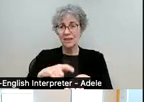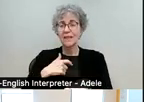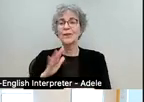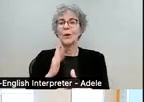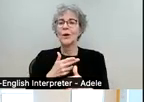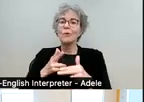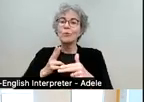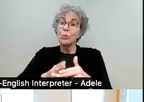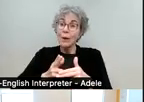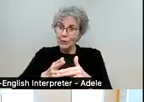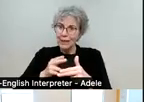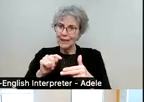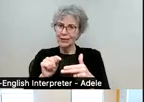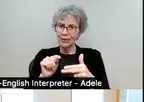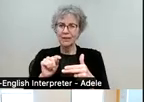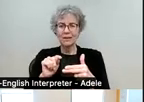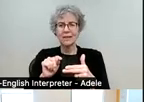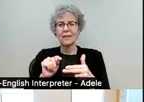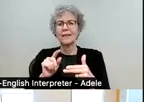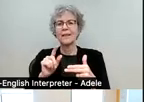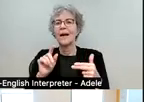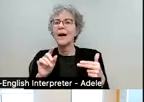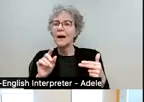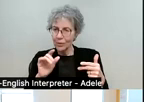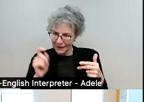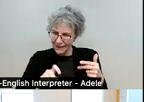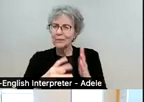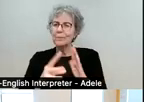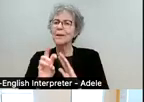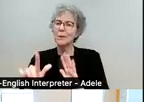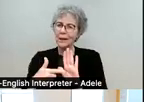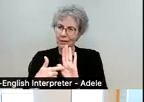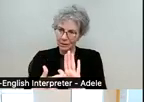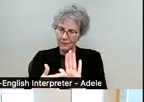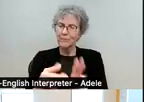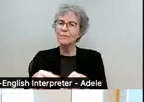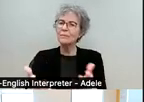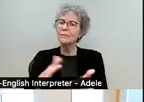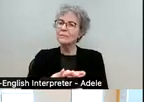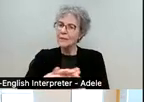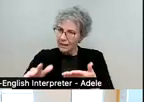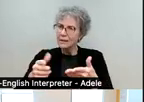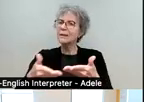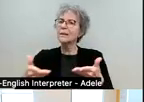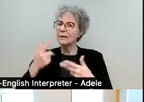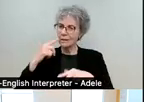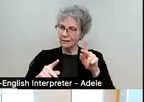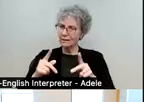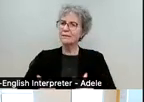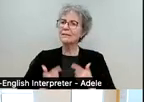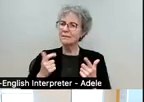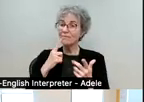continue to be well represented and provide nice places for people to live. So again, there'll be a mix of